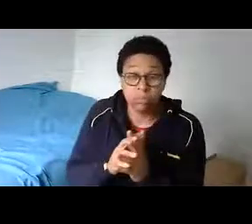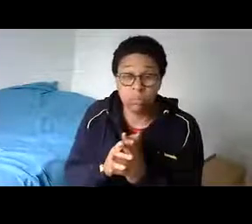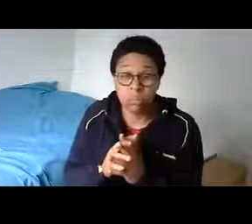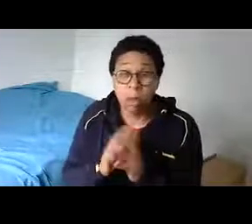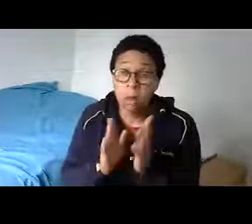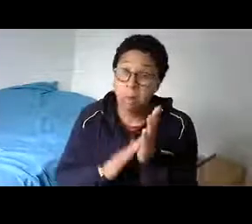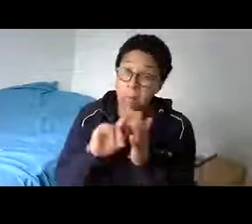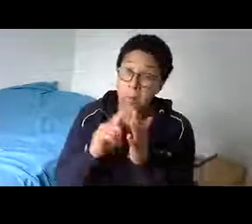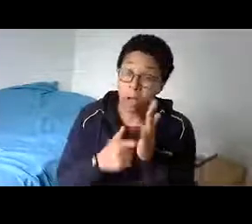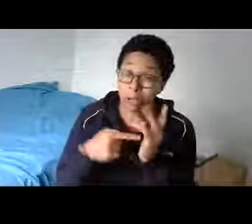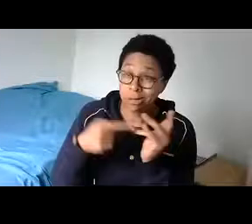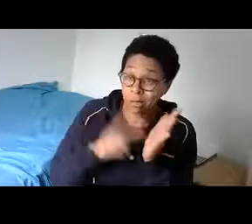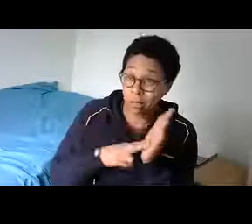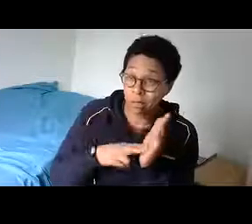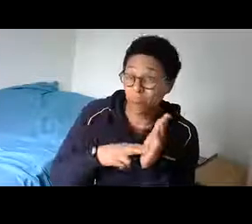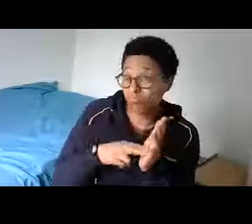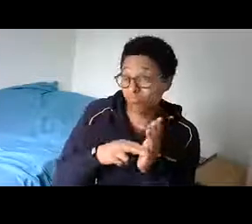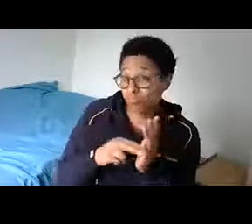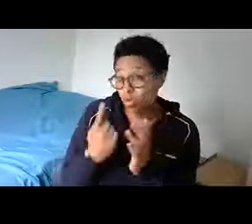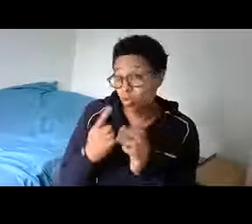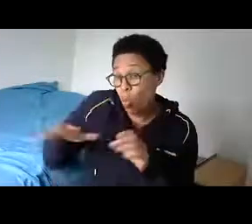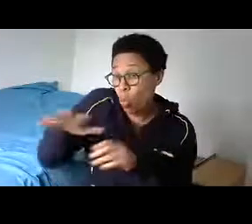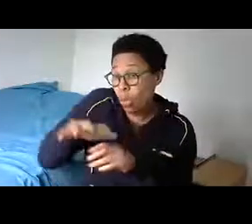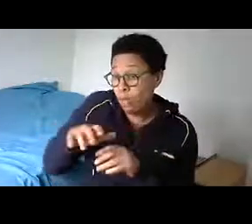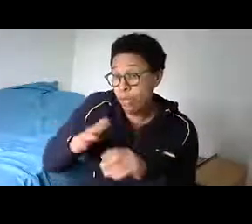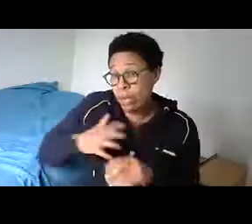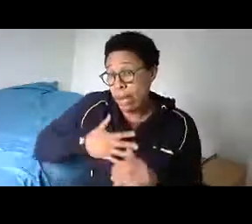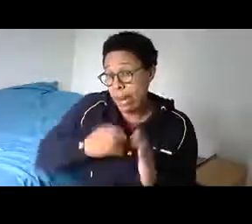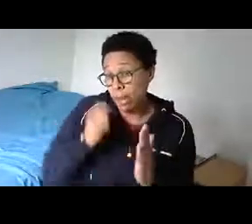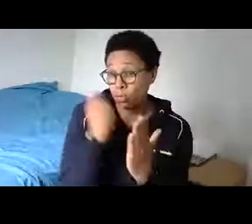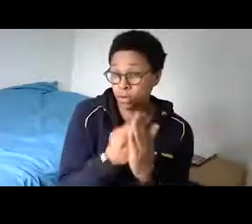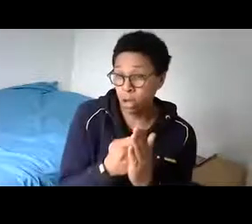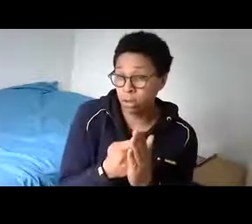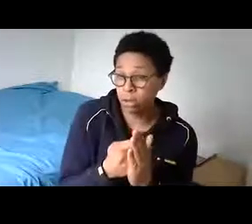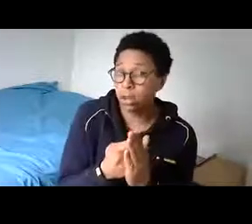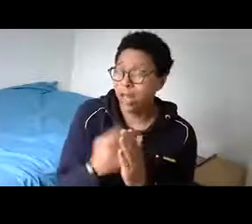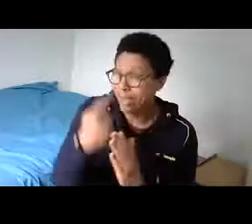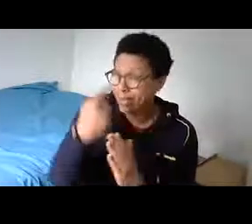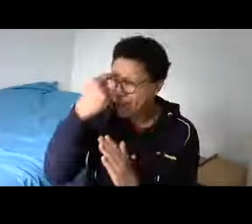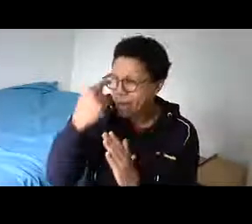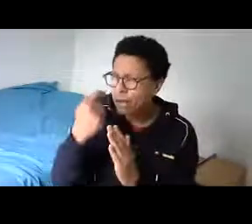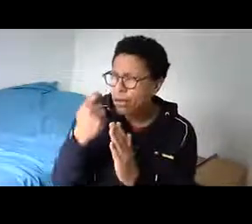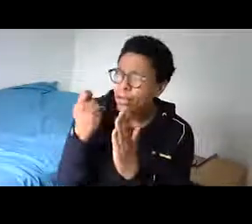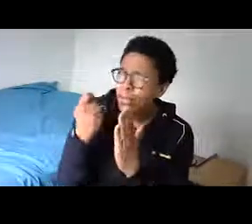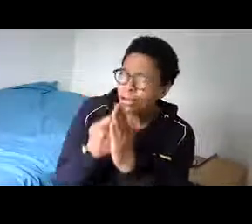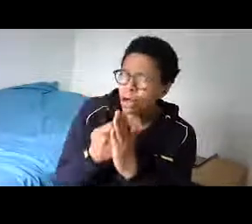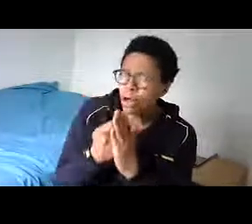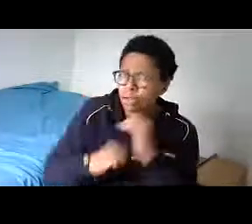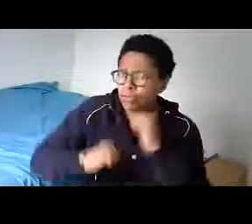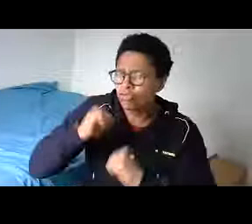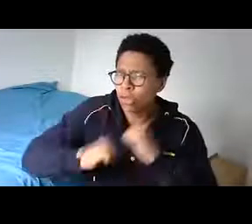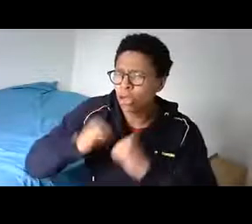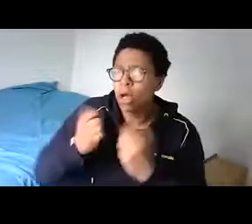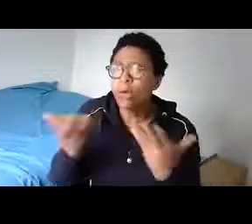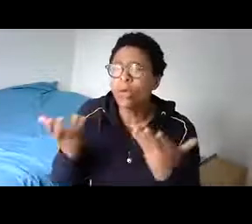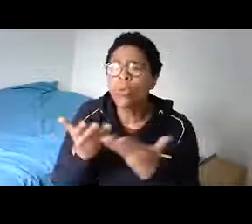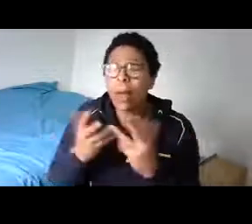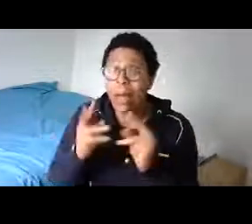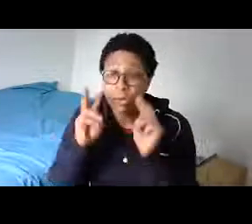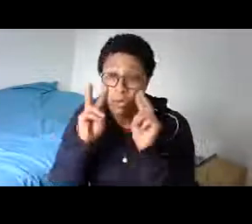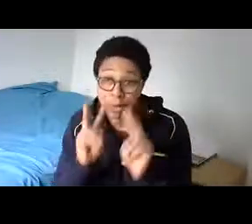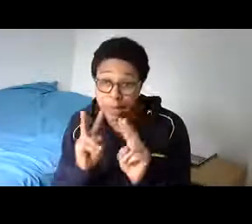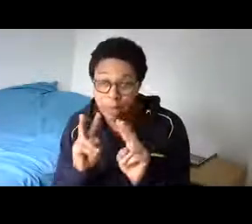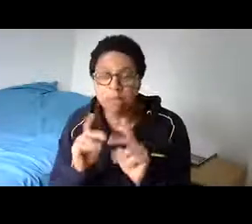look at it to kind of understand how the process will go and what you